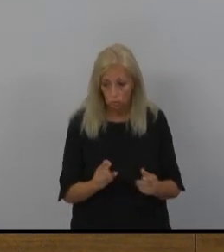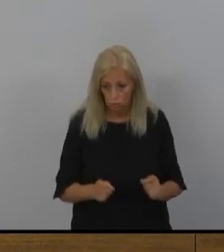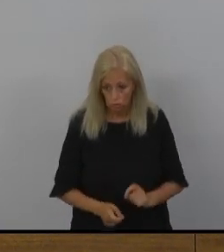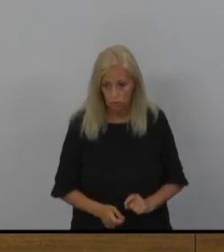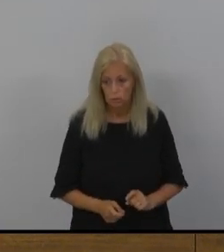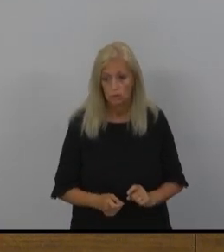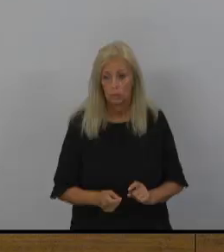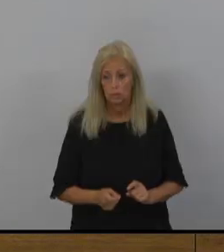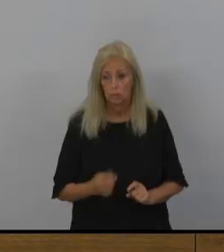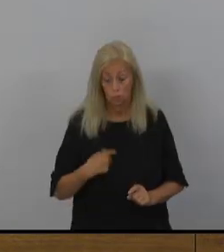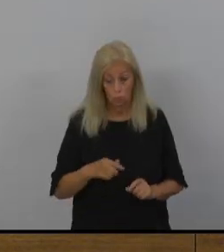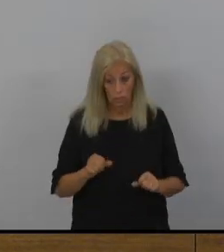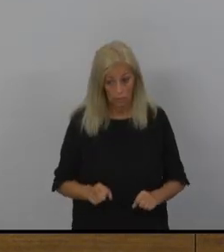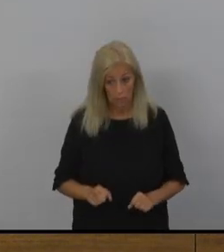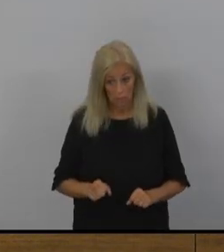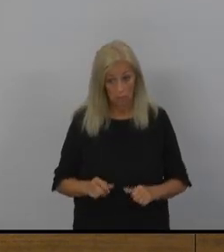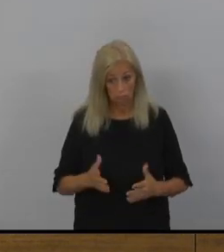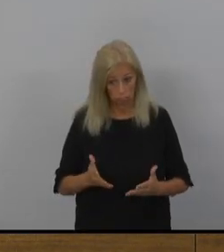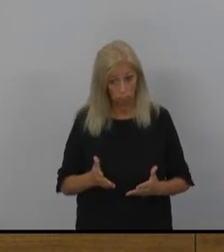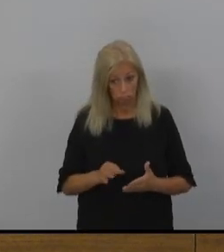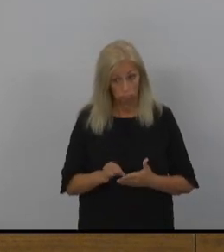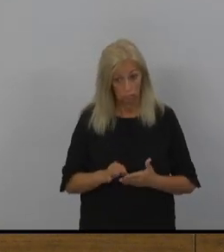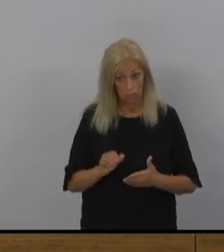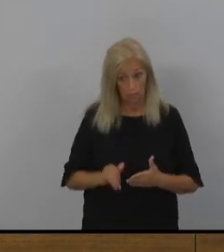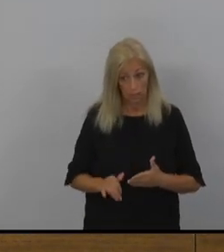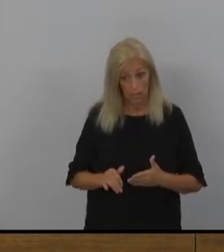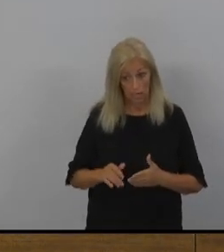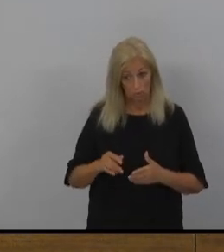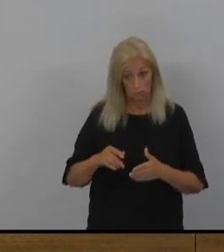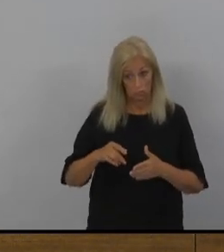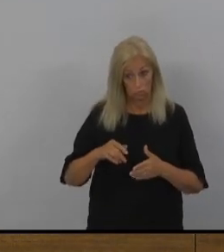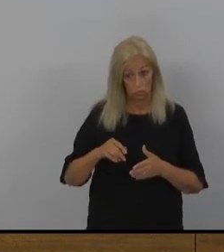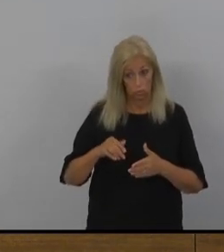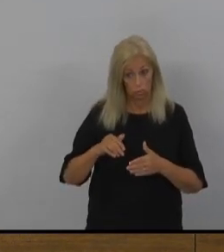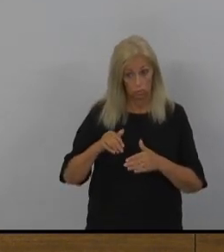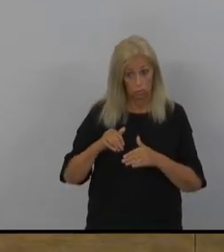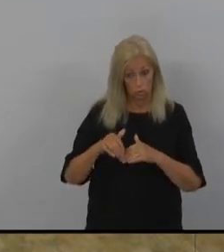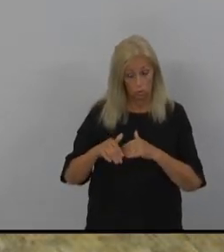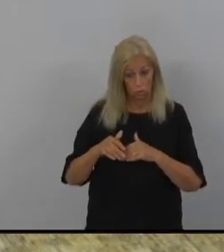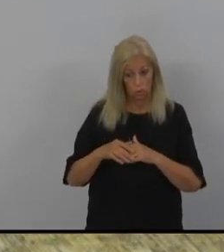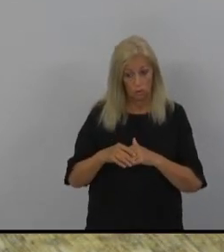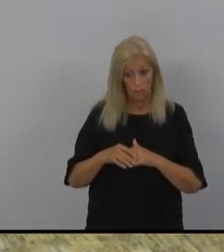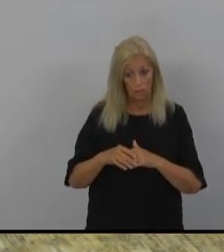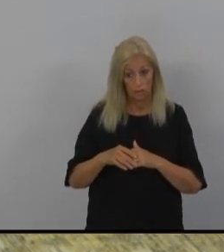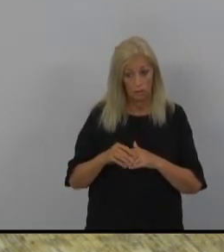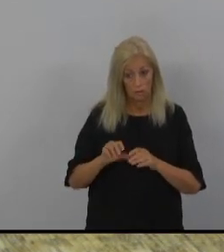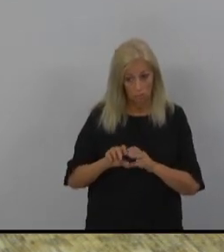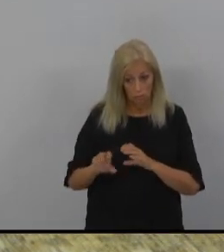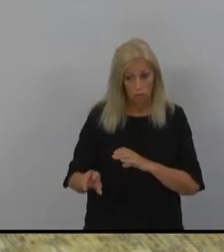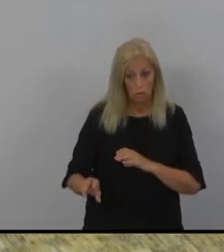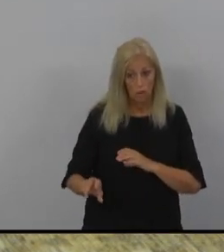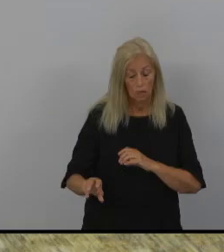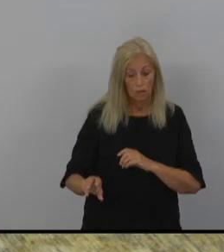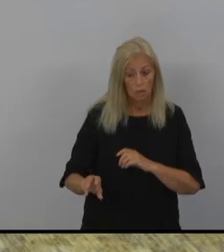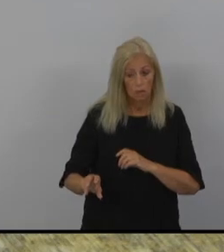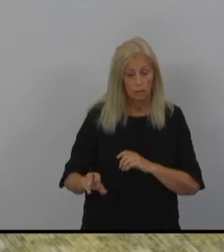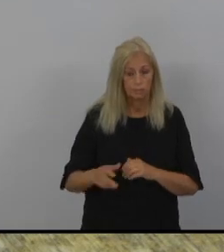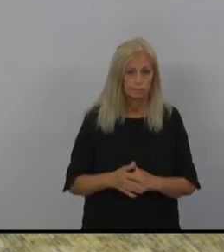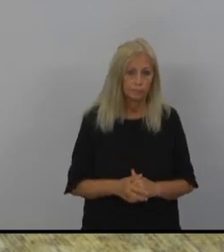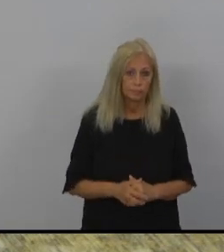those are like, we can count on that ongoing unless the legislature, And I mean, they have,